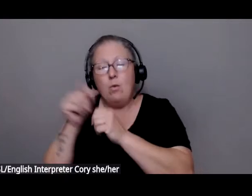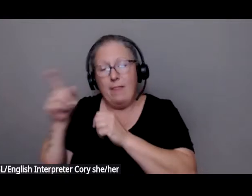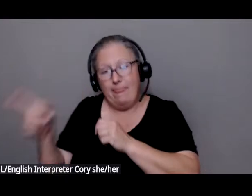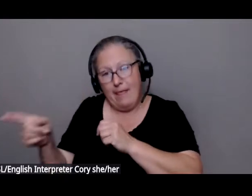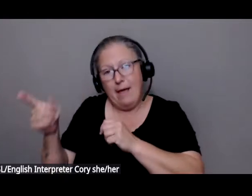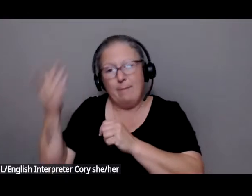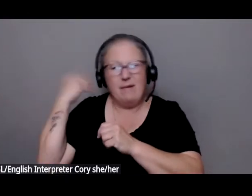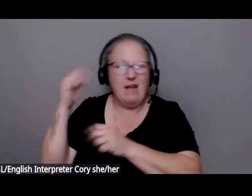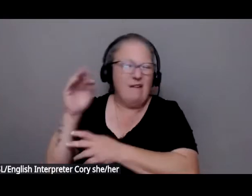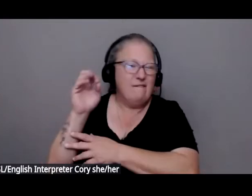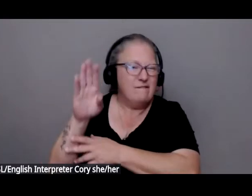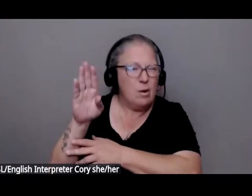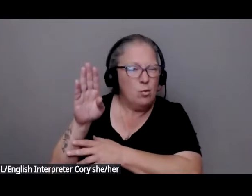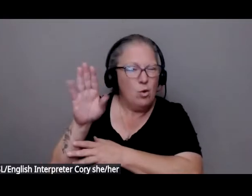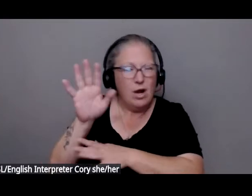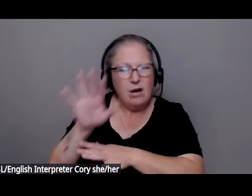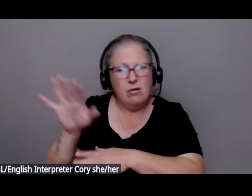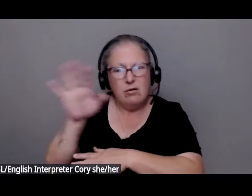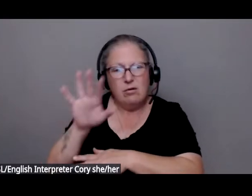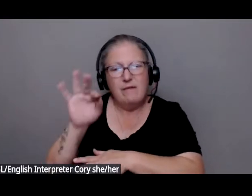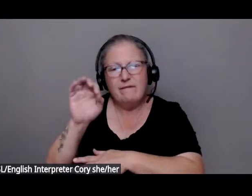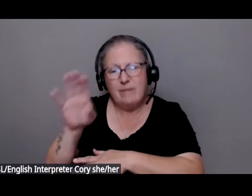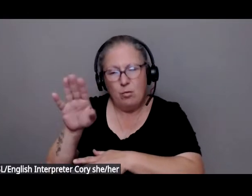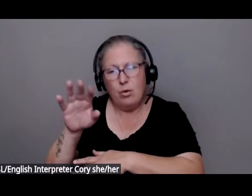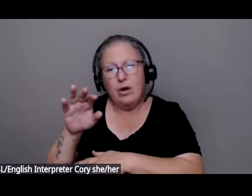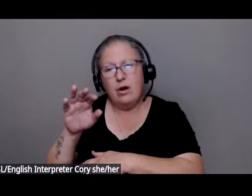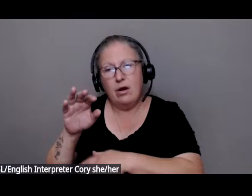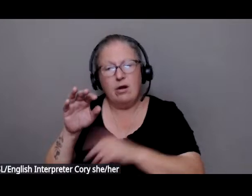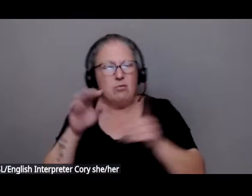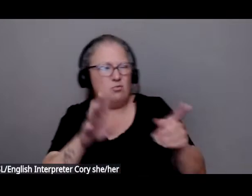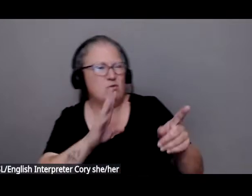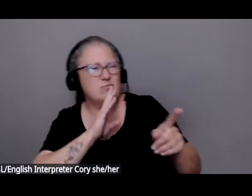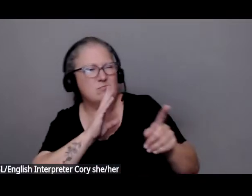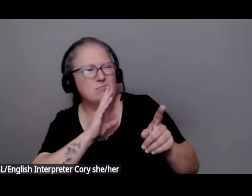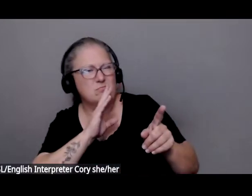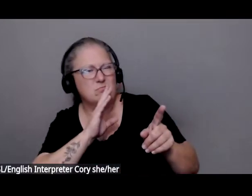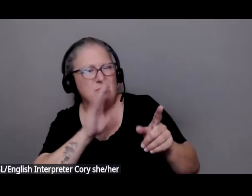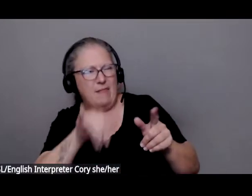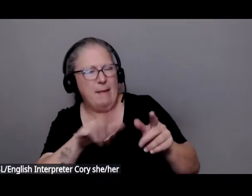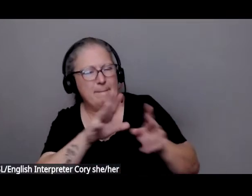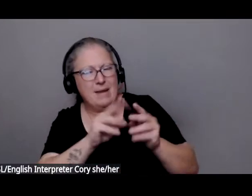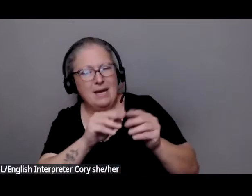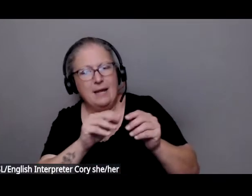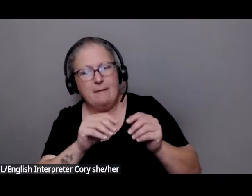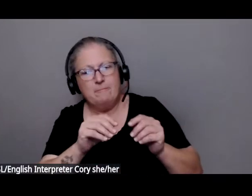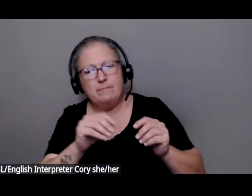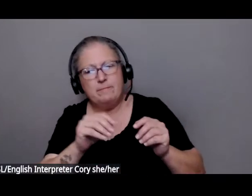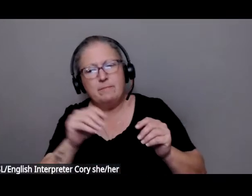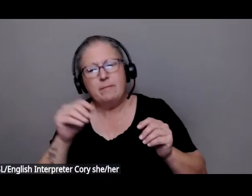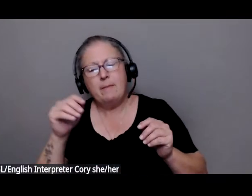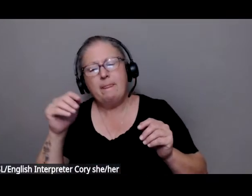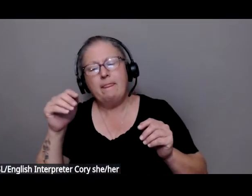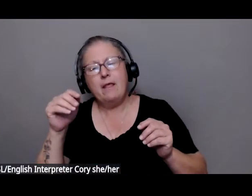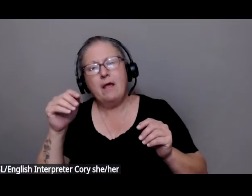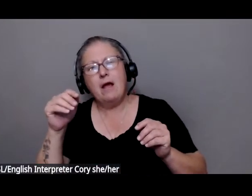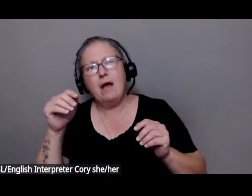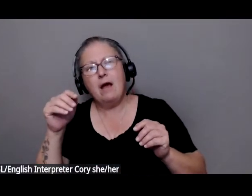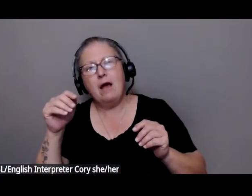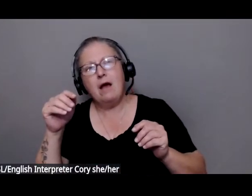in February, I think it Month ago? was. Yeah, a month and a half Yeah, ago, yeah. and you can speak to the meeting, I think, better. I would say when we had